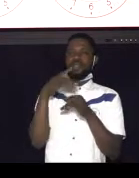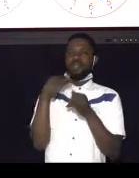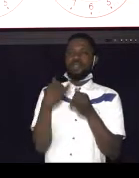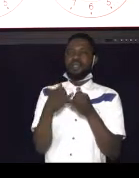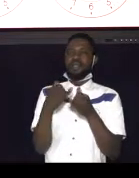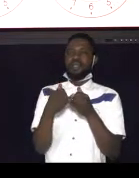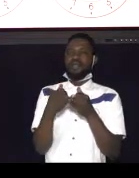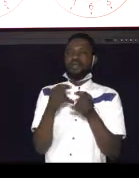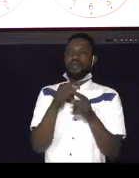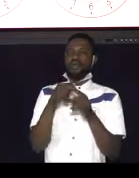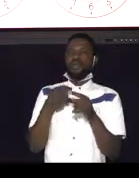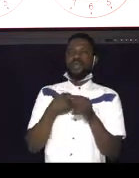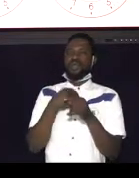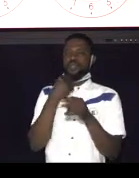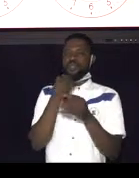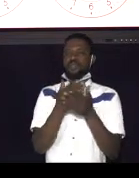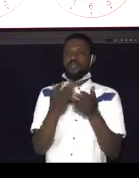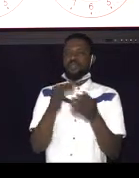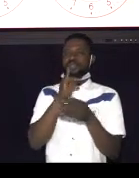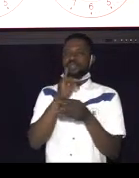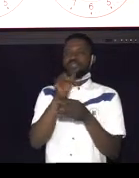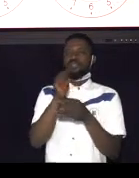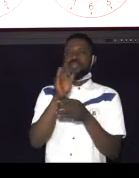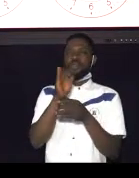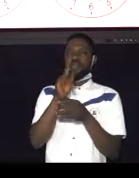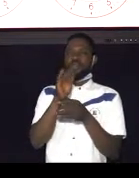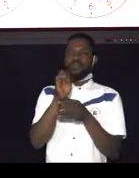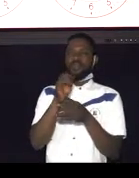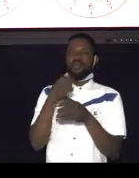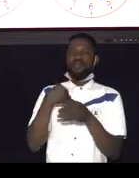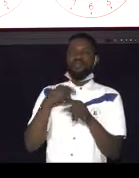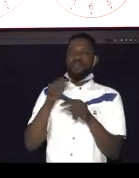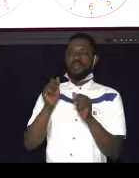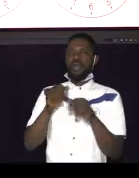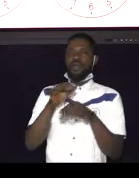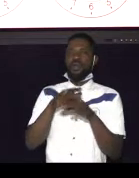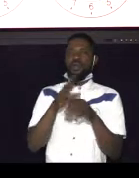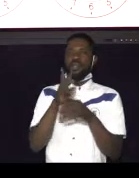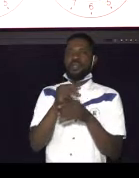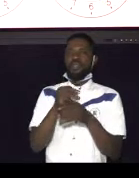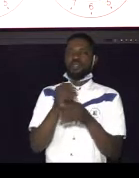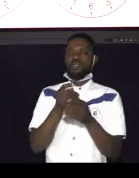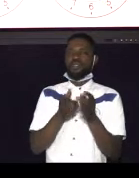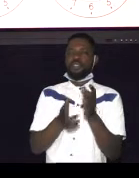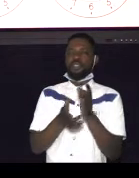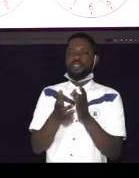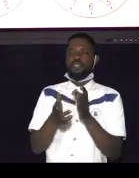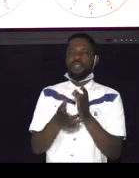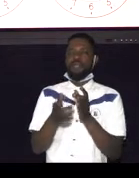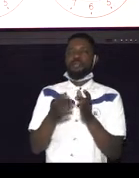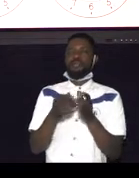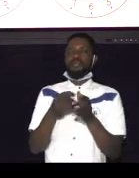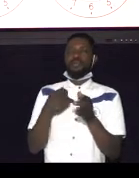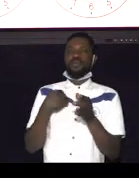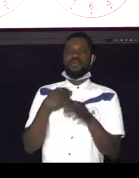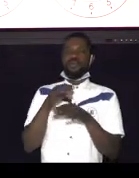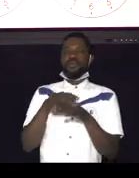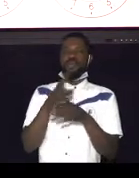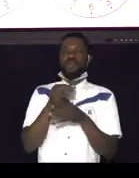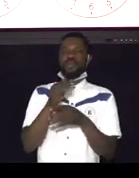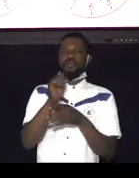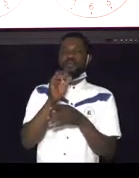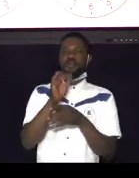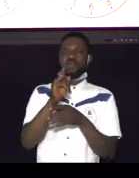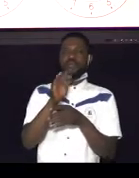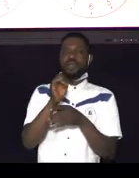sharp. When we say something is acute, it means it is sharp. You can call them sharp angle if you like, but we call them acute angles.